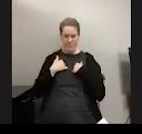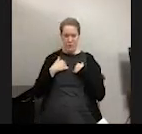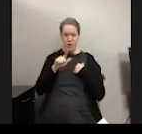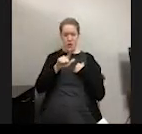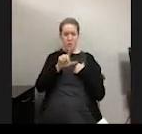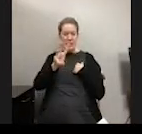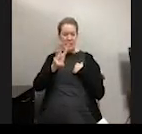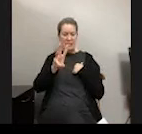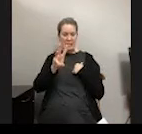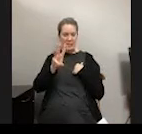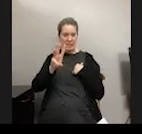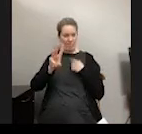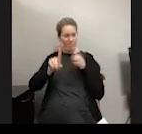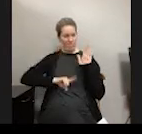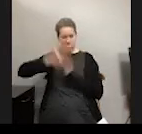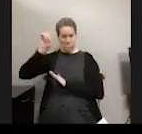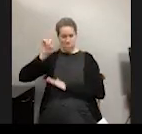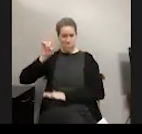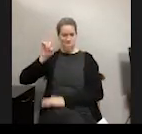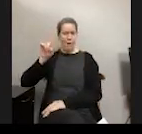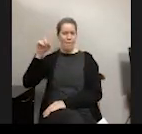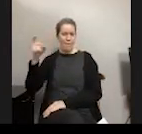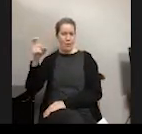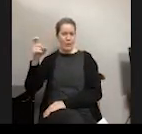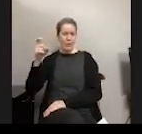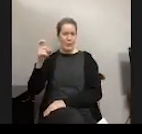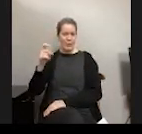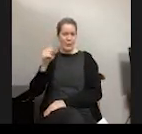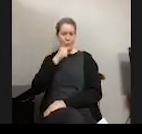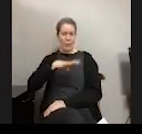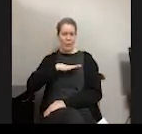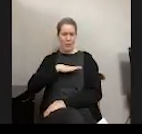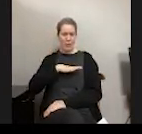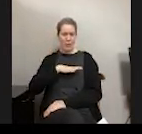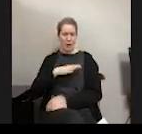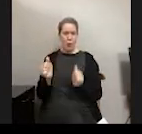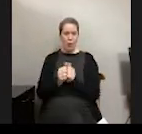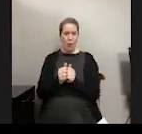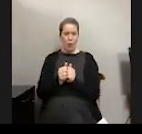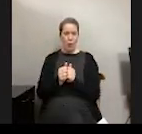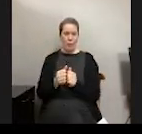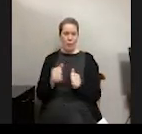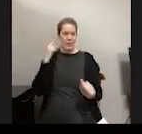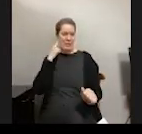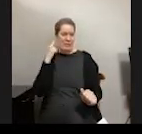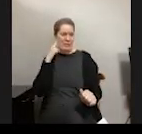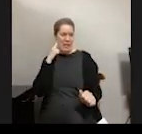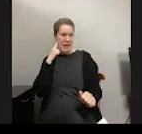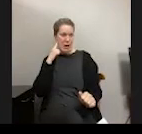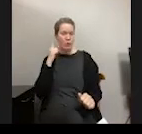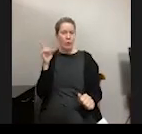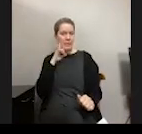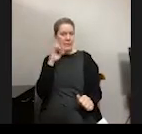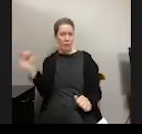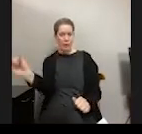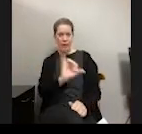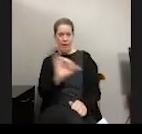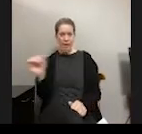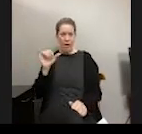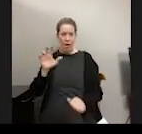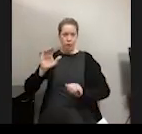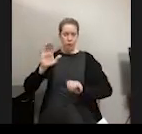video legs and I had a soundtrack. So it sounded like I was walking down university. And after Nuit Blanche, a mother